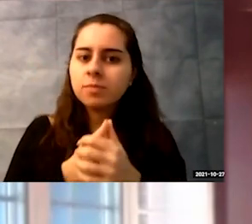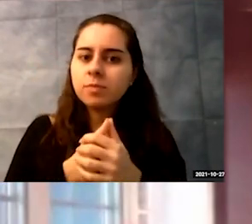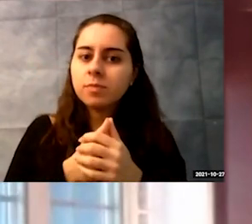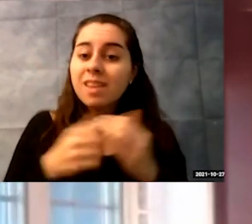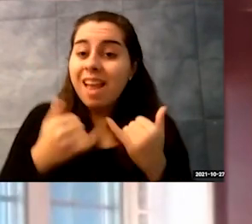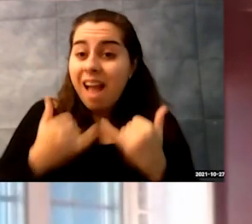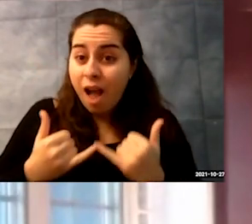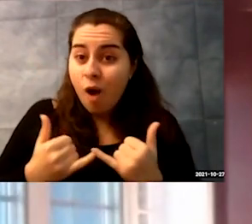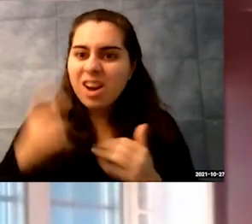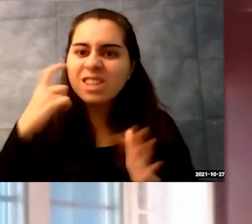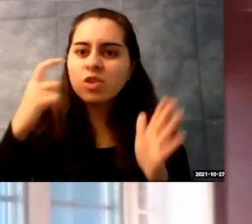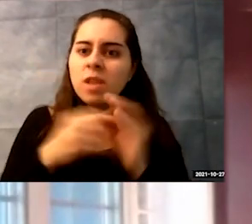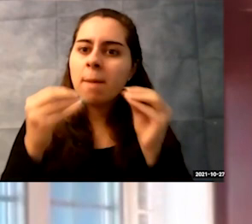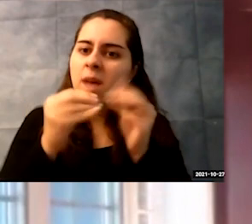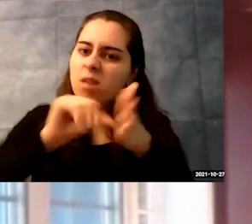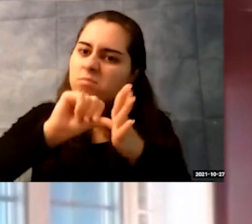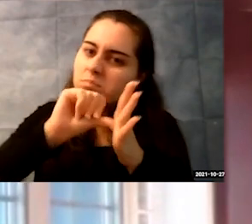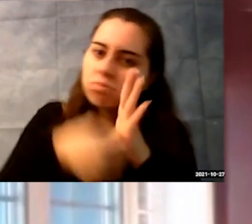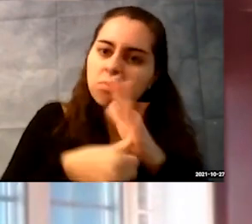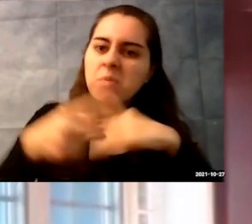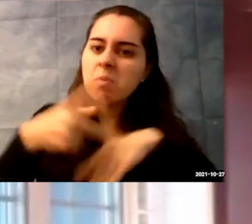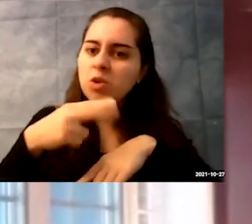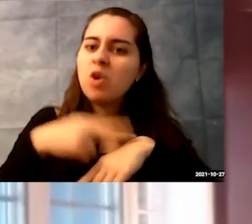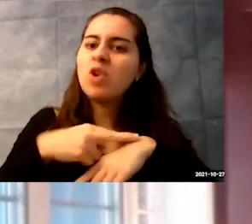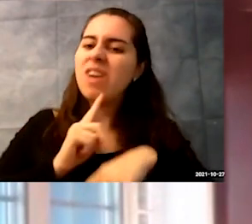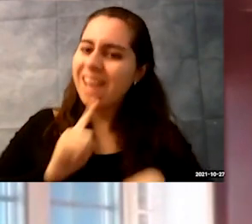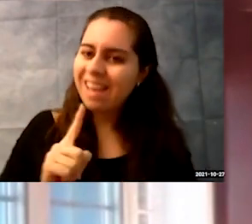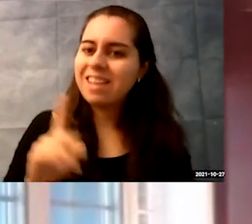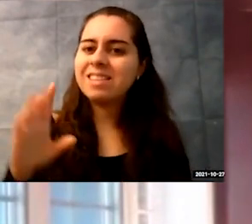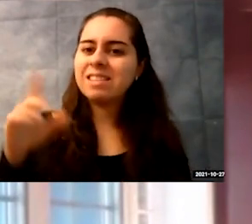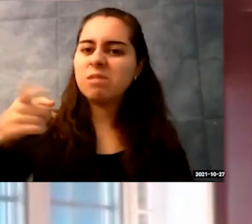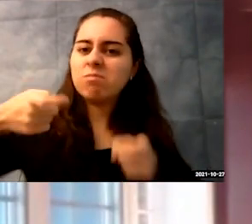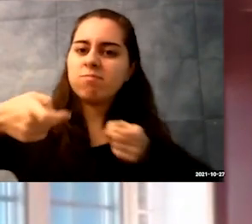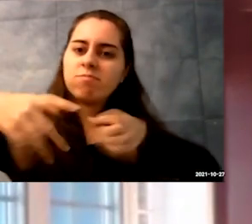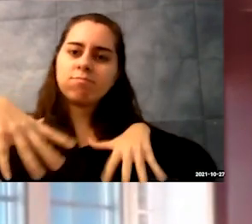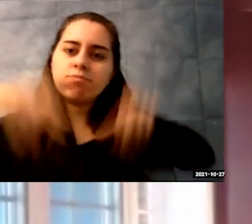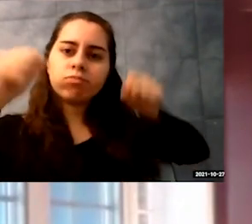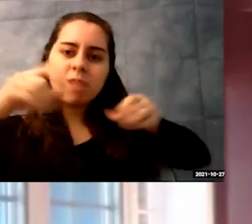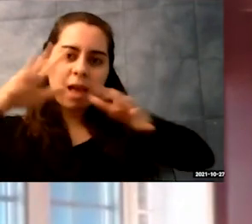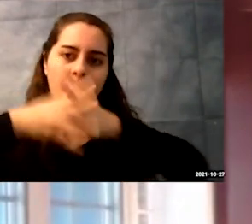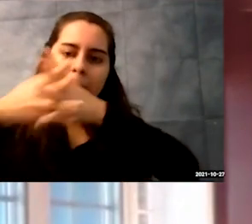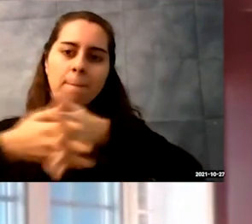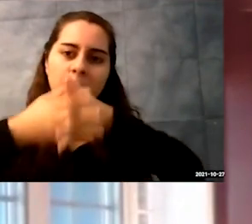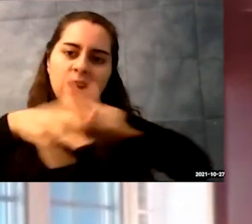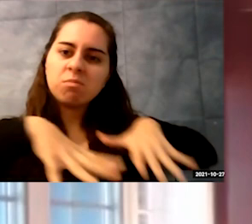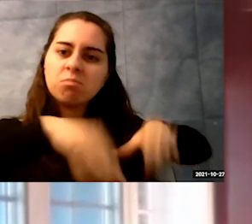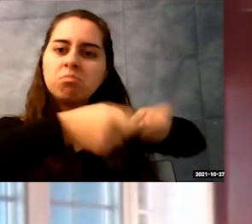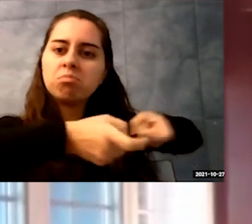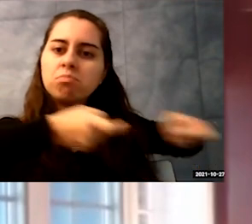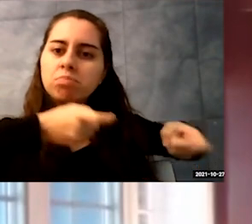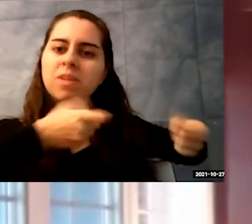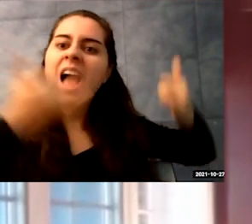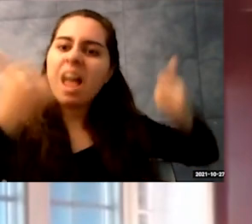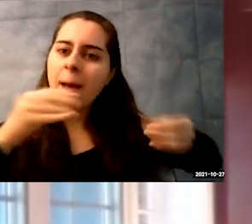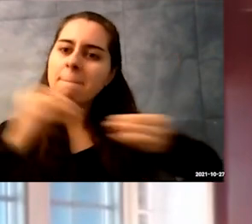since 1900, right? It is directly under the control of the US government now, as opposed to indirectly under the Commonwealth.